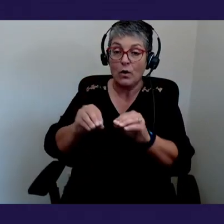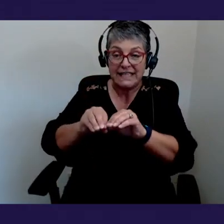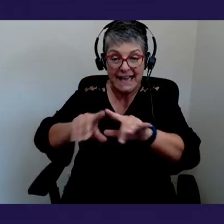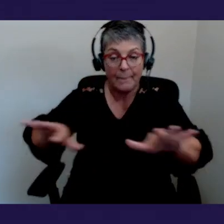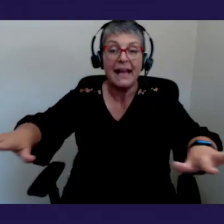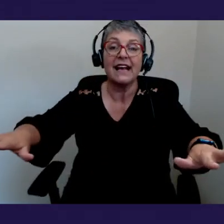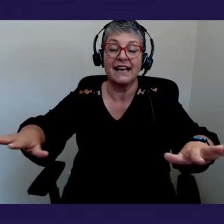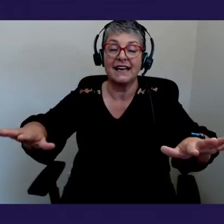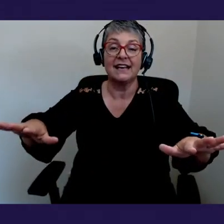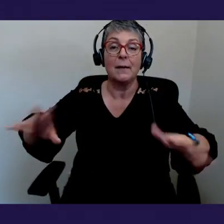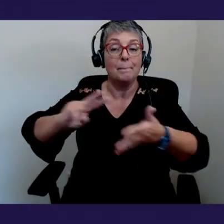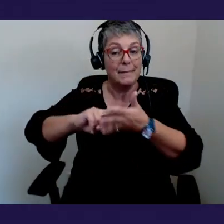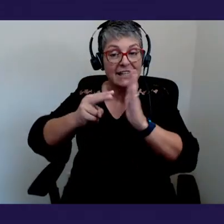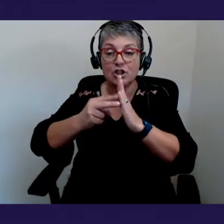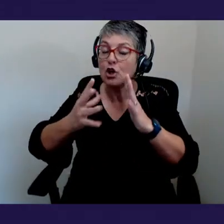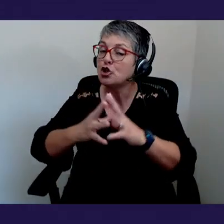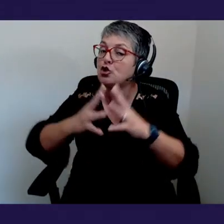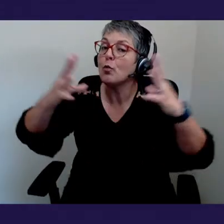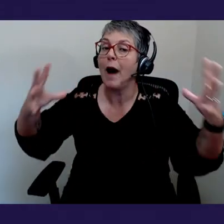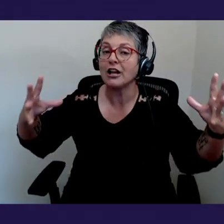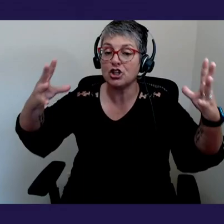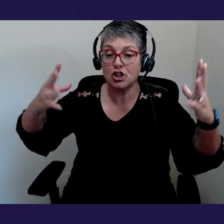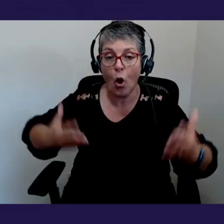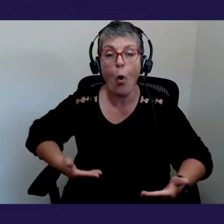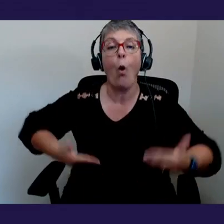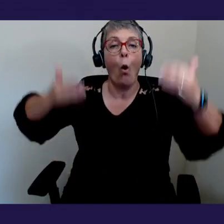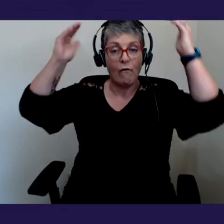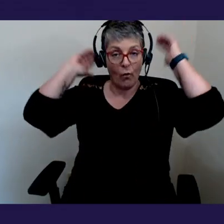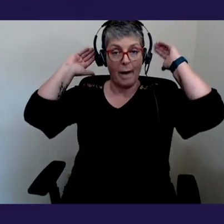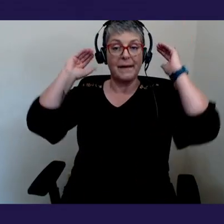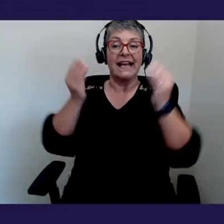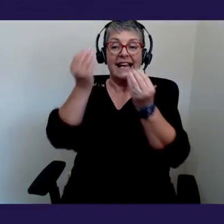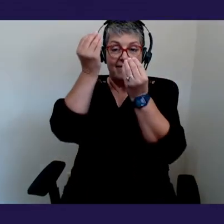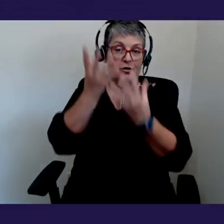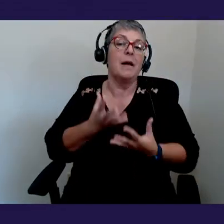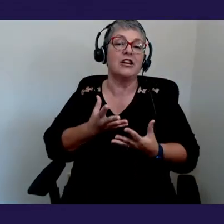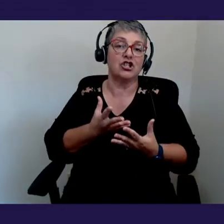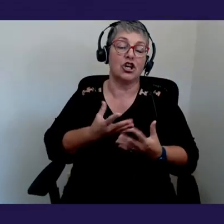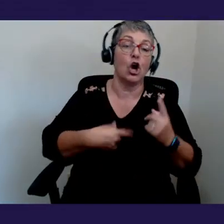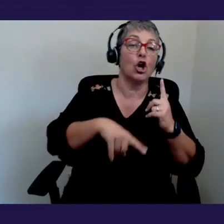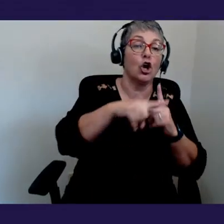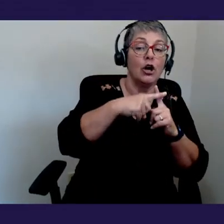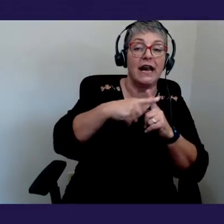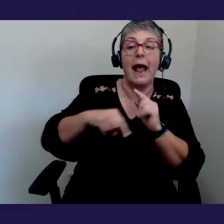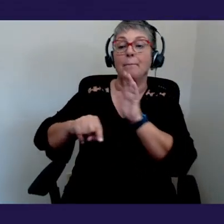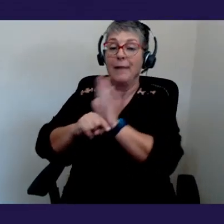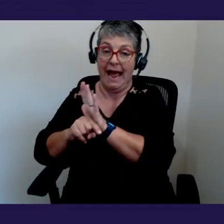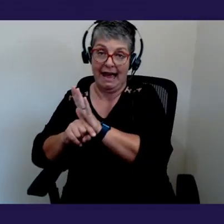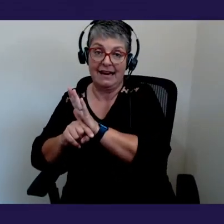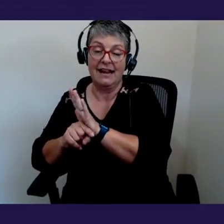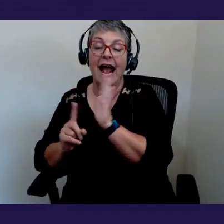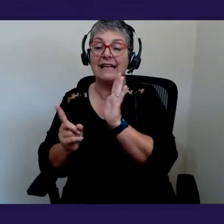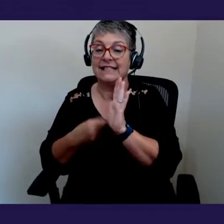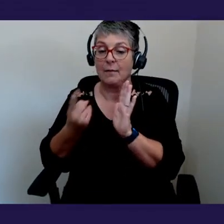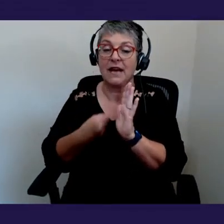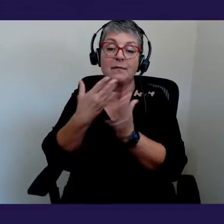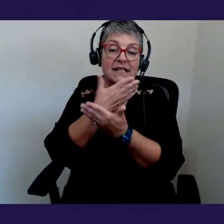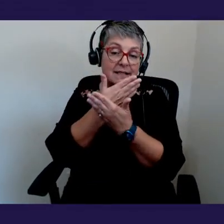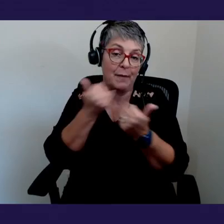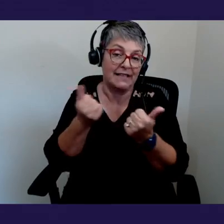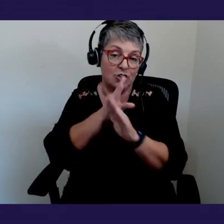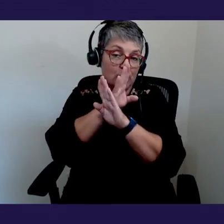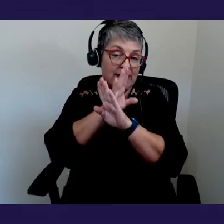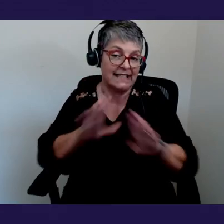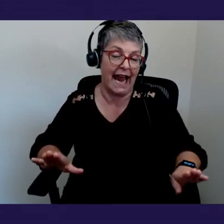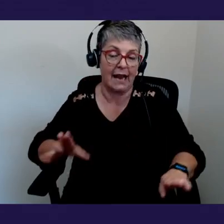information, both good and bad. And sometimes it helps just to stay quiet. I use that as my excuse for not